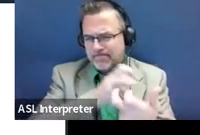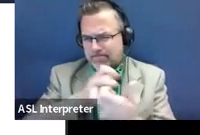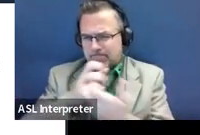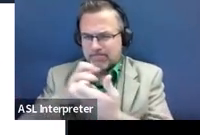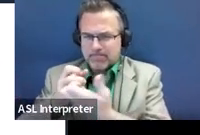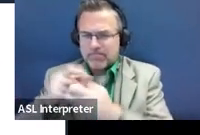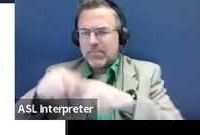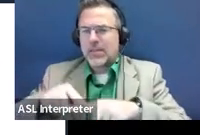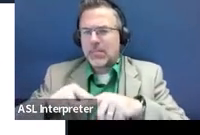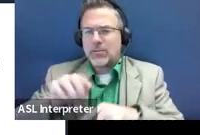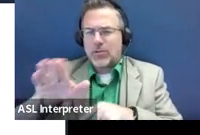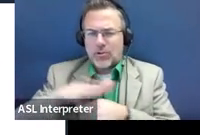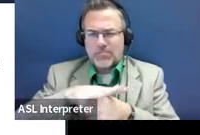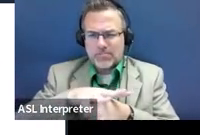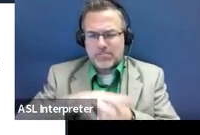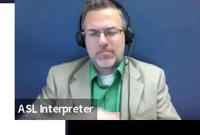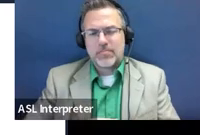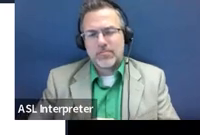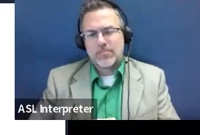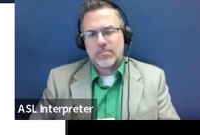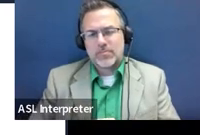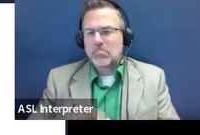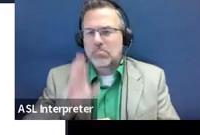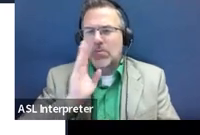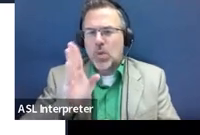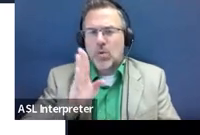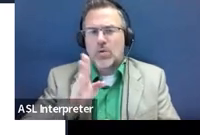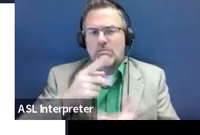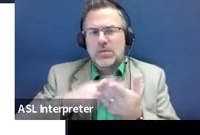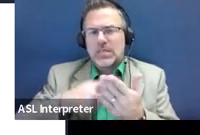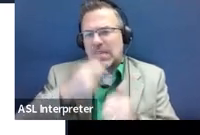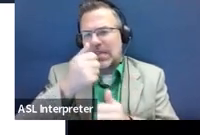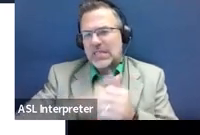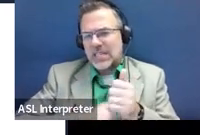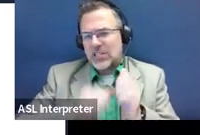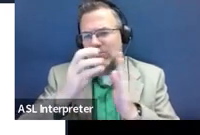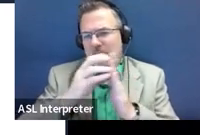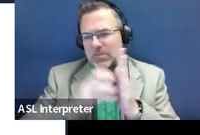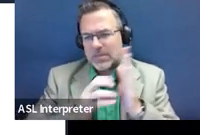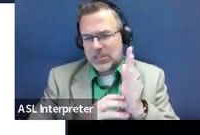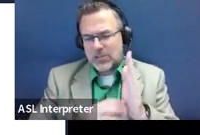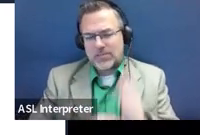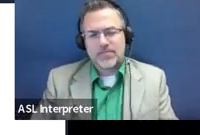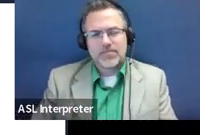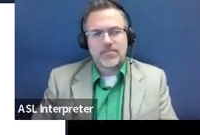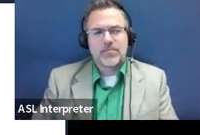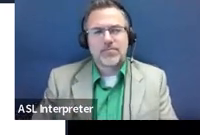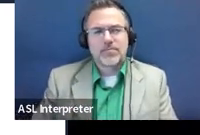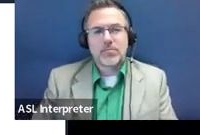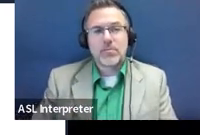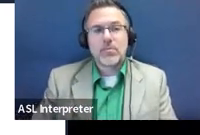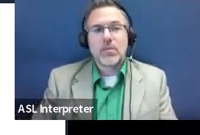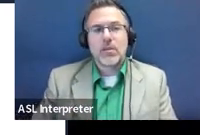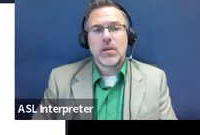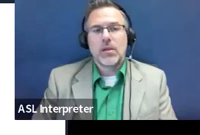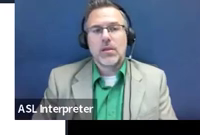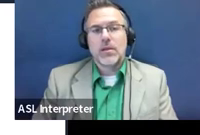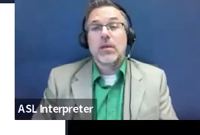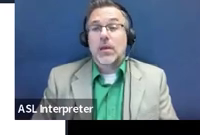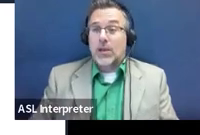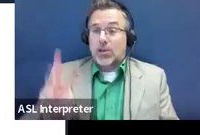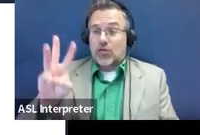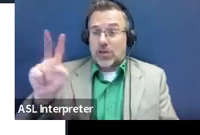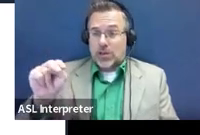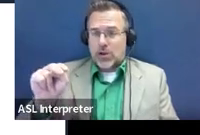out. But we're going to go through each section. So the form, the written notice, is used to